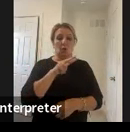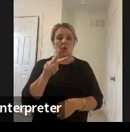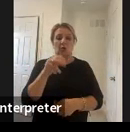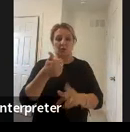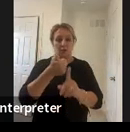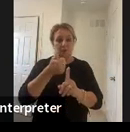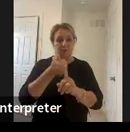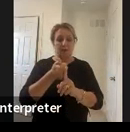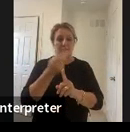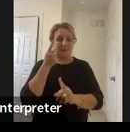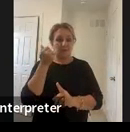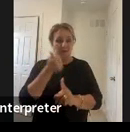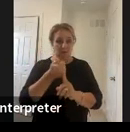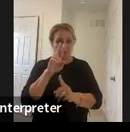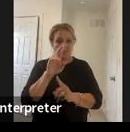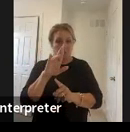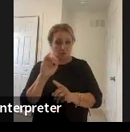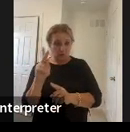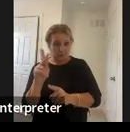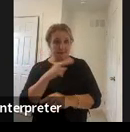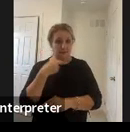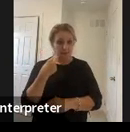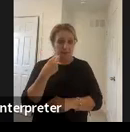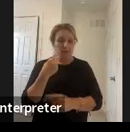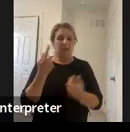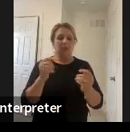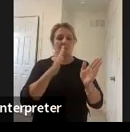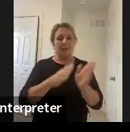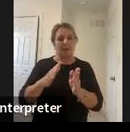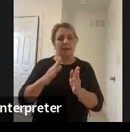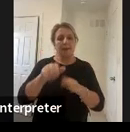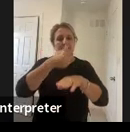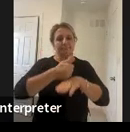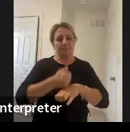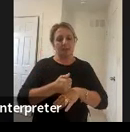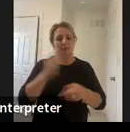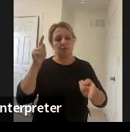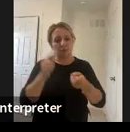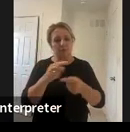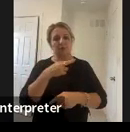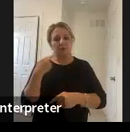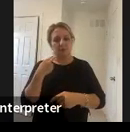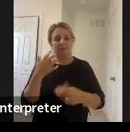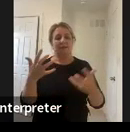if we are at risk, and making a risk reduction plan that fits each of us,